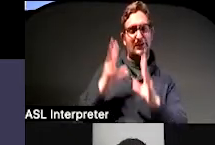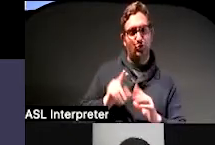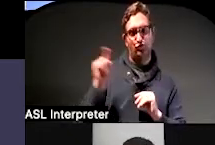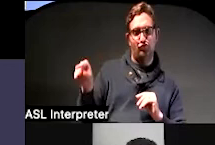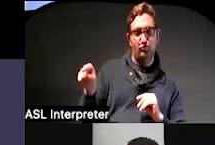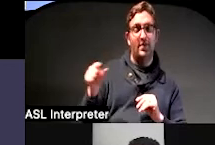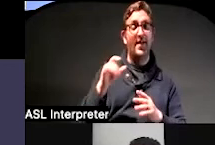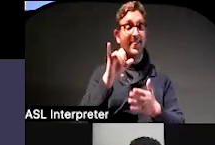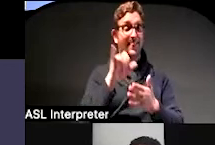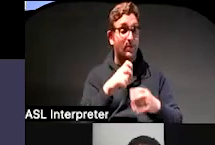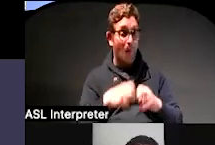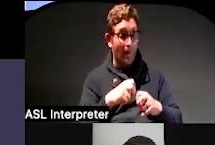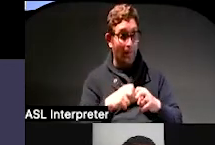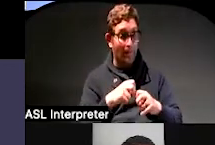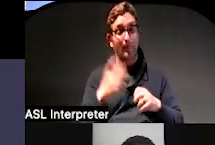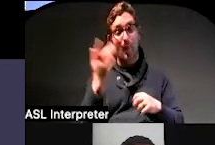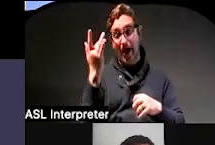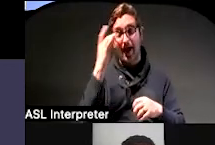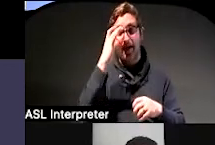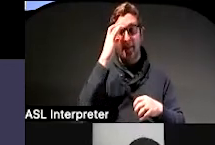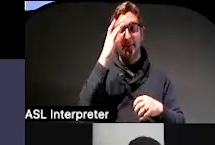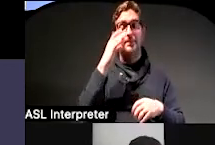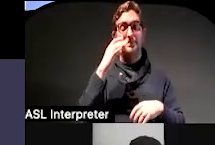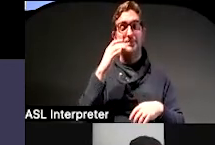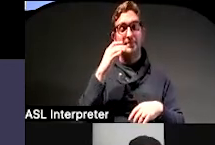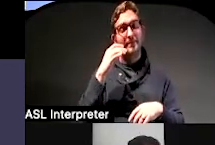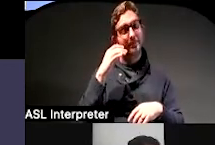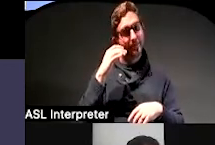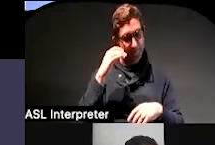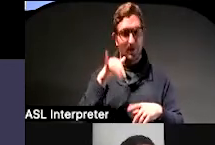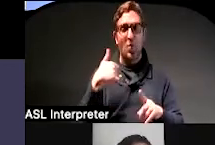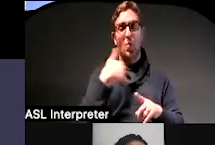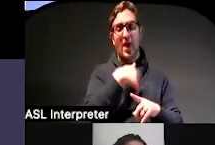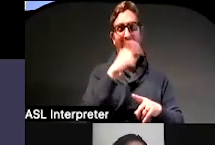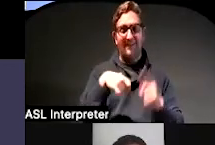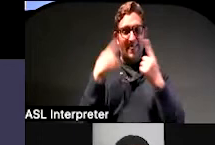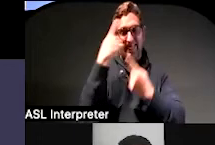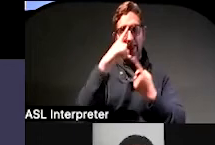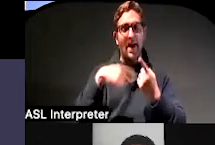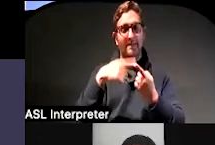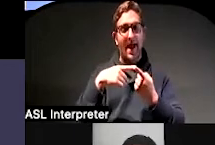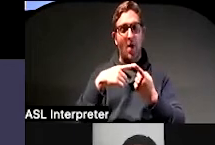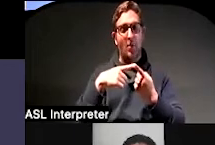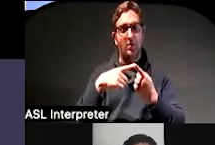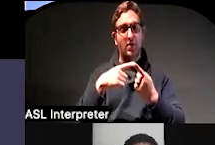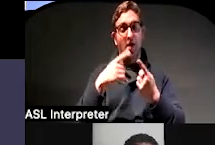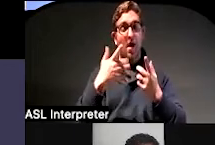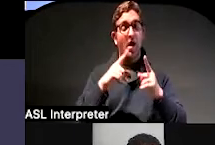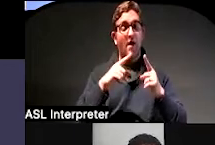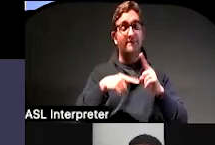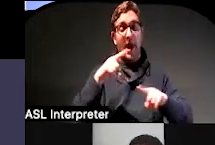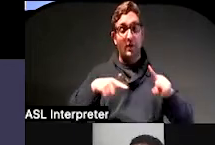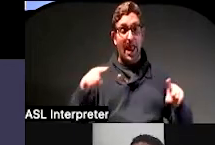that's problematic because we have to think about just variation in general, not